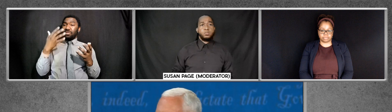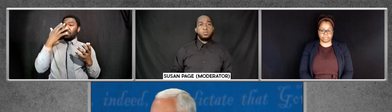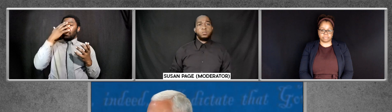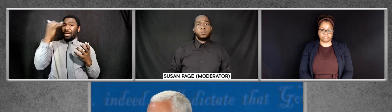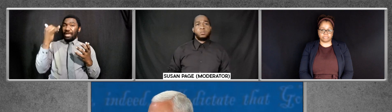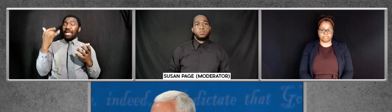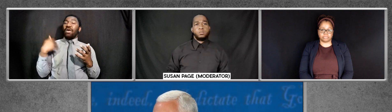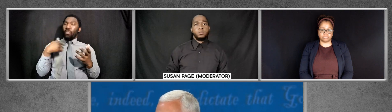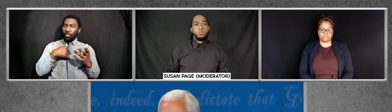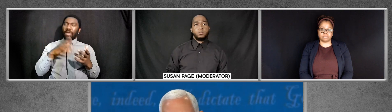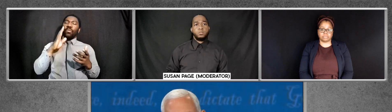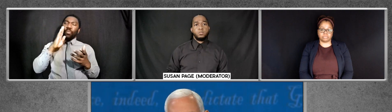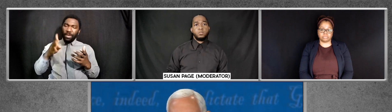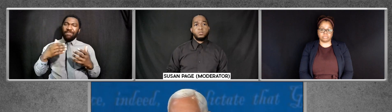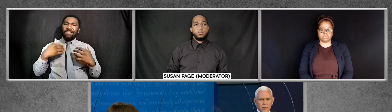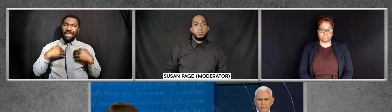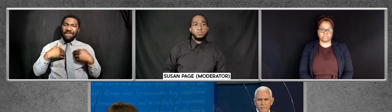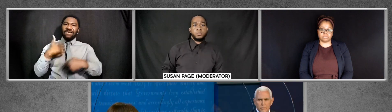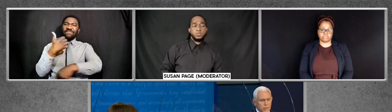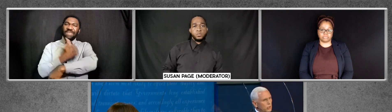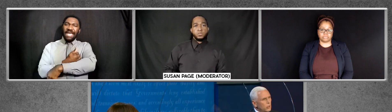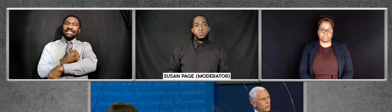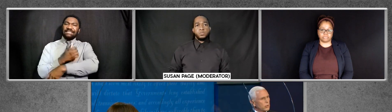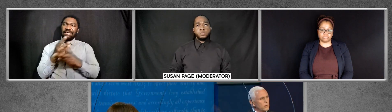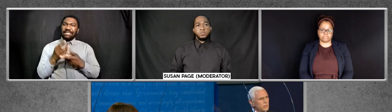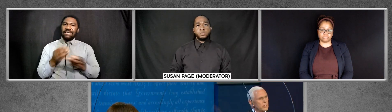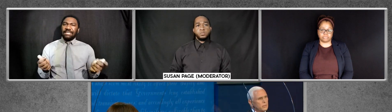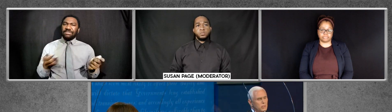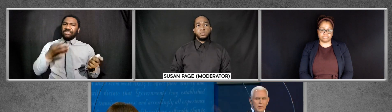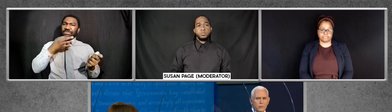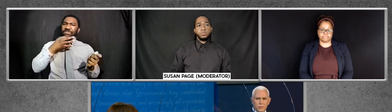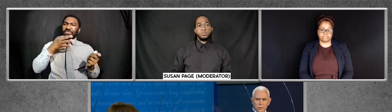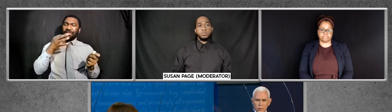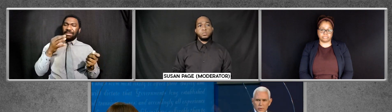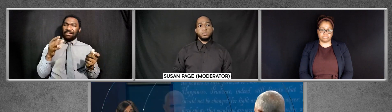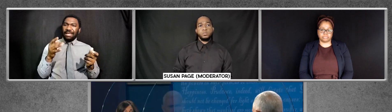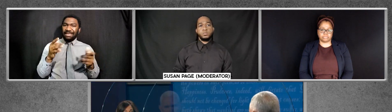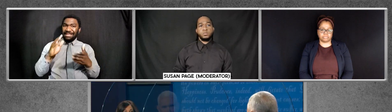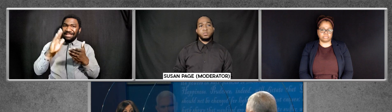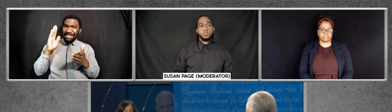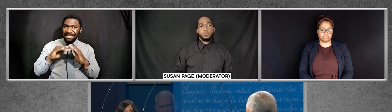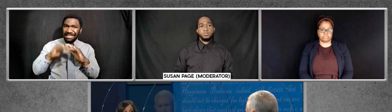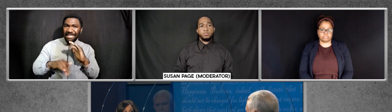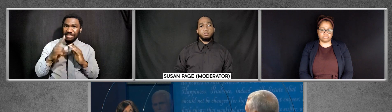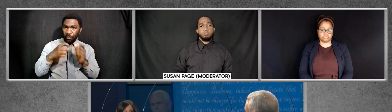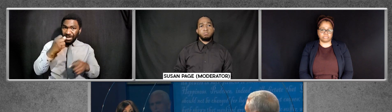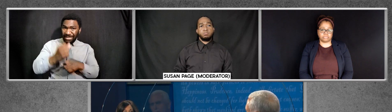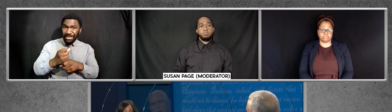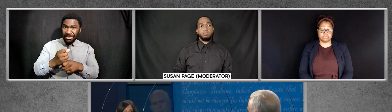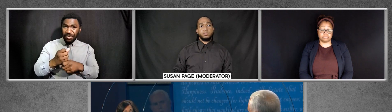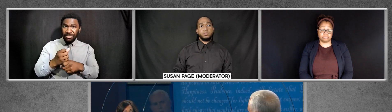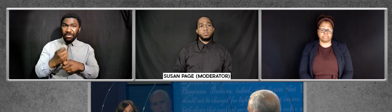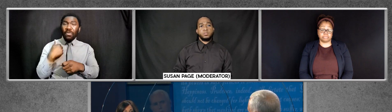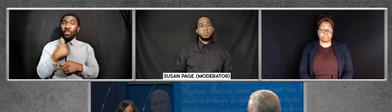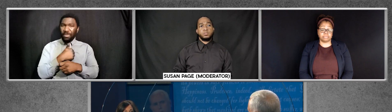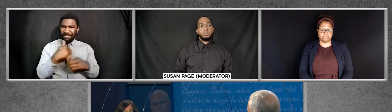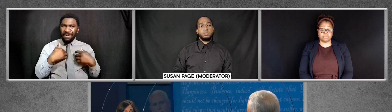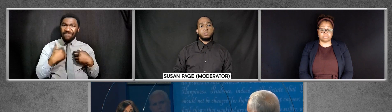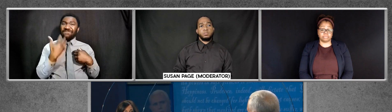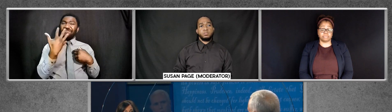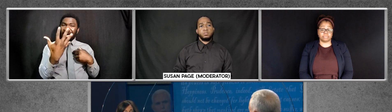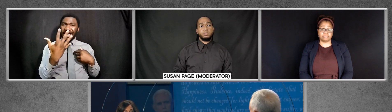have a vaccine, Senator, in record time, in unheard of time, in less than a year. We have 5 companies